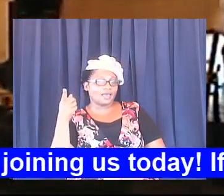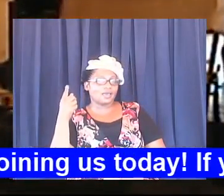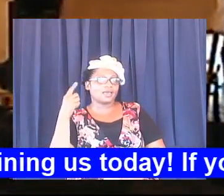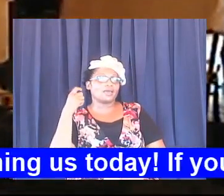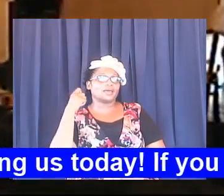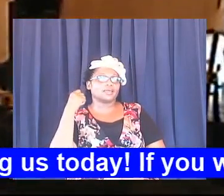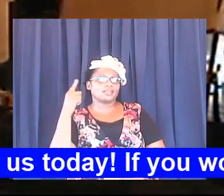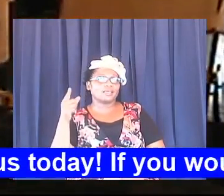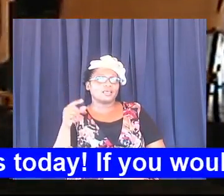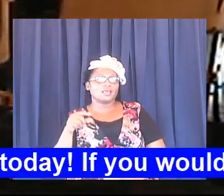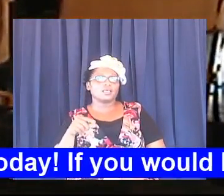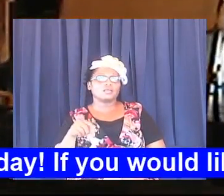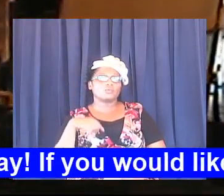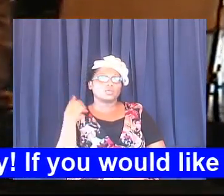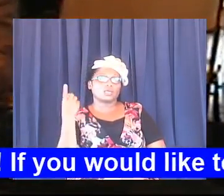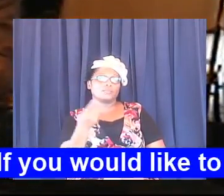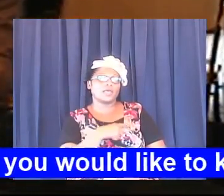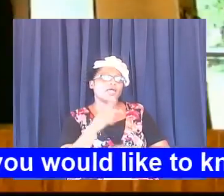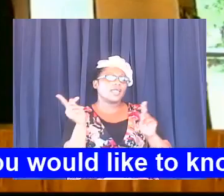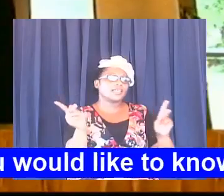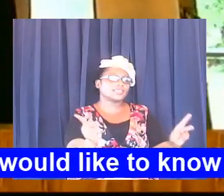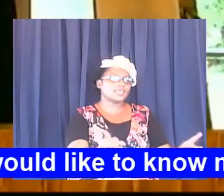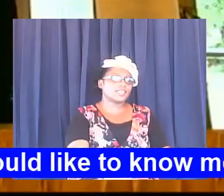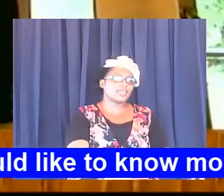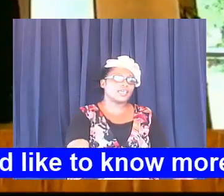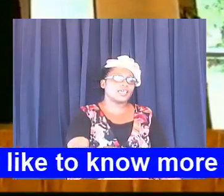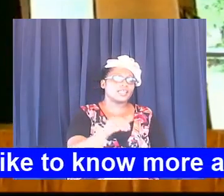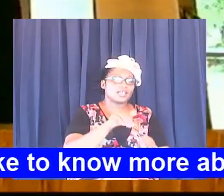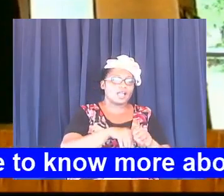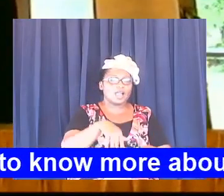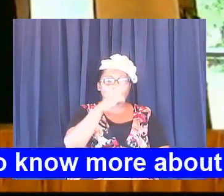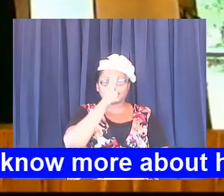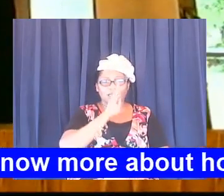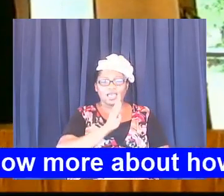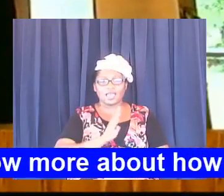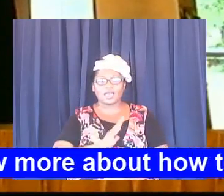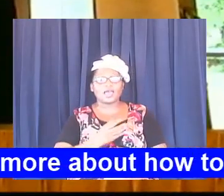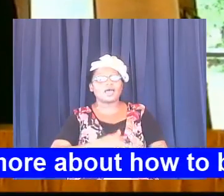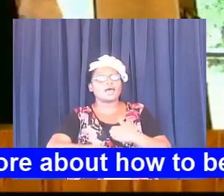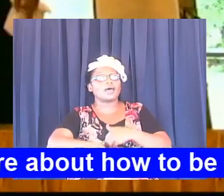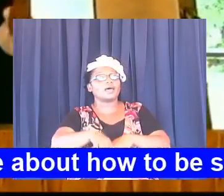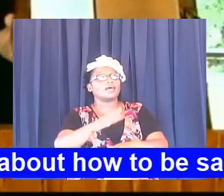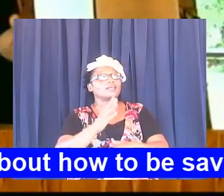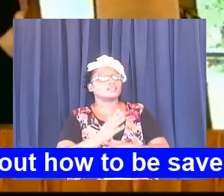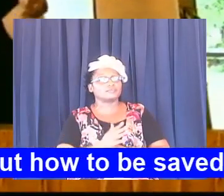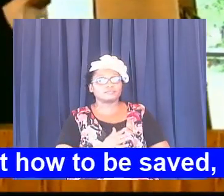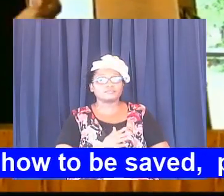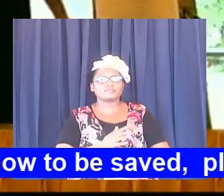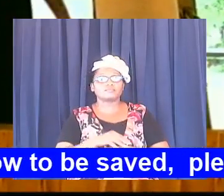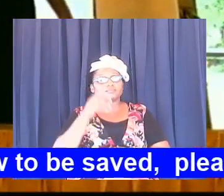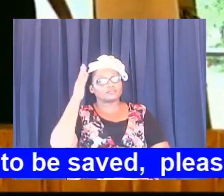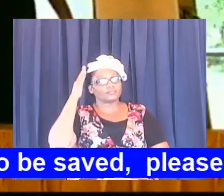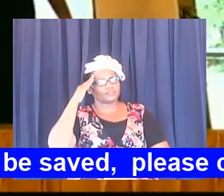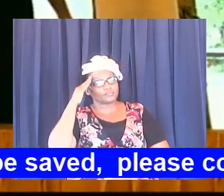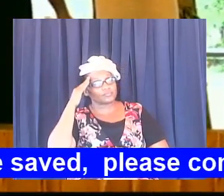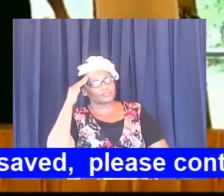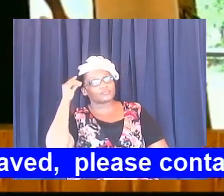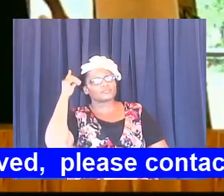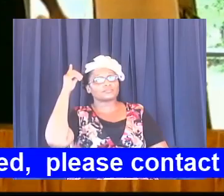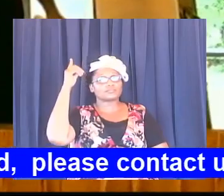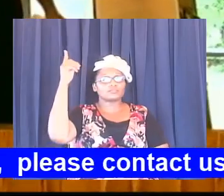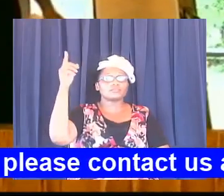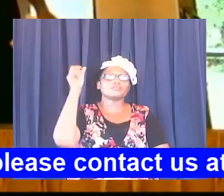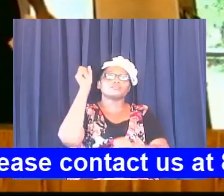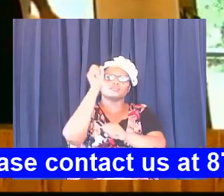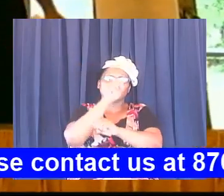right here just to stretch your hand. We can place it in God's hand. For we know